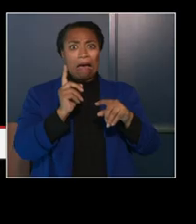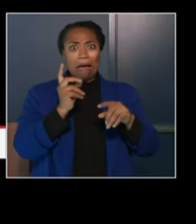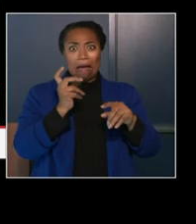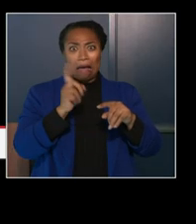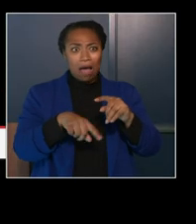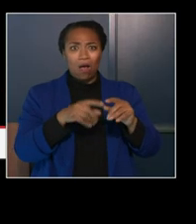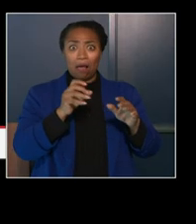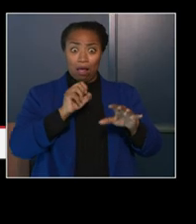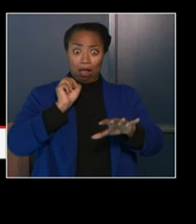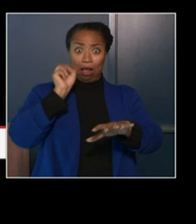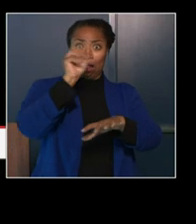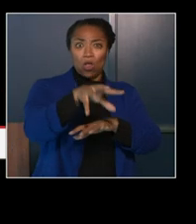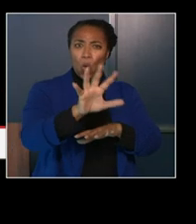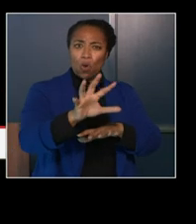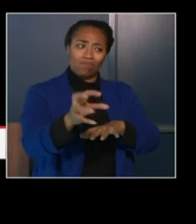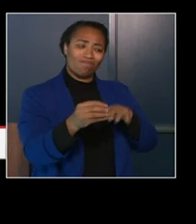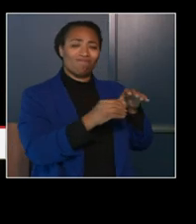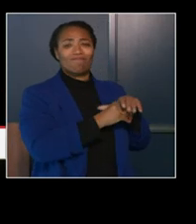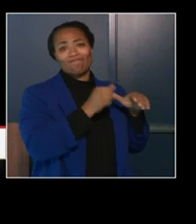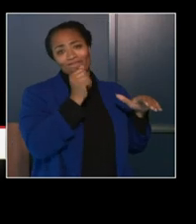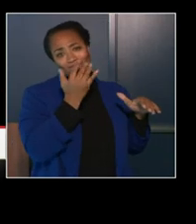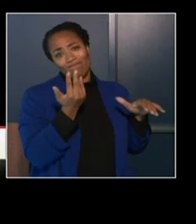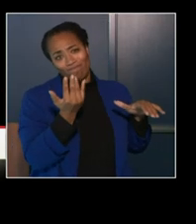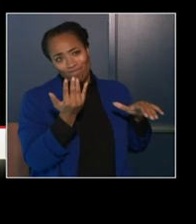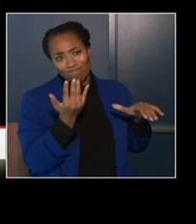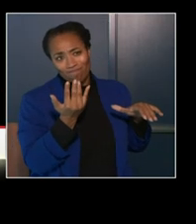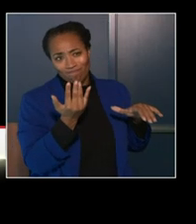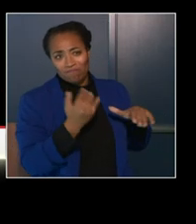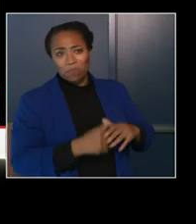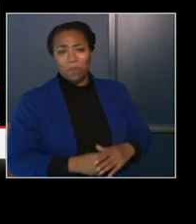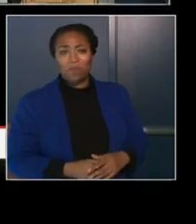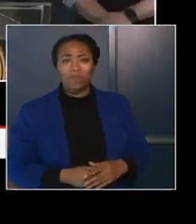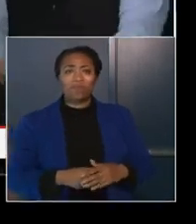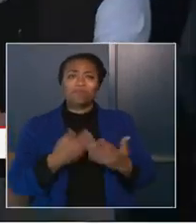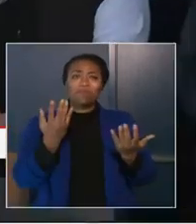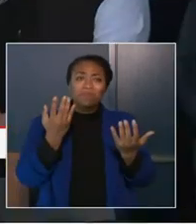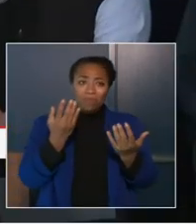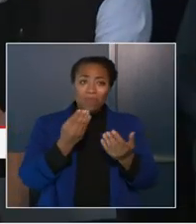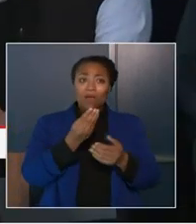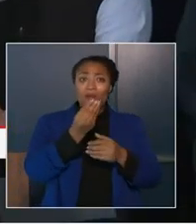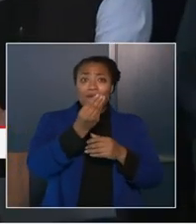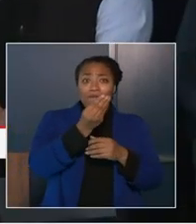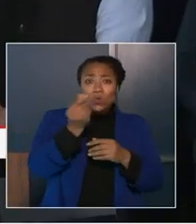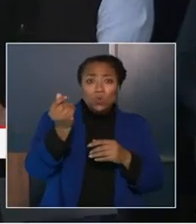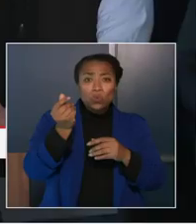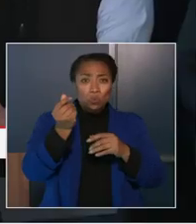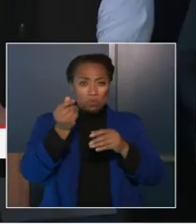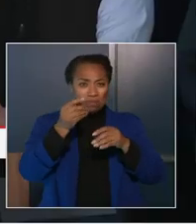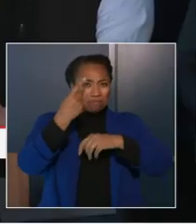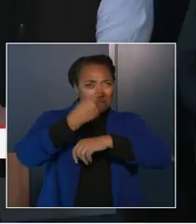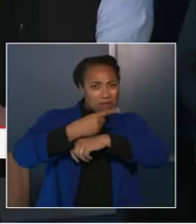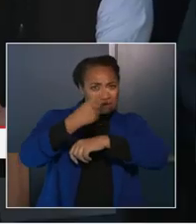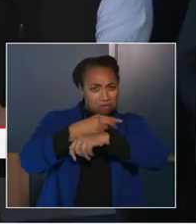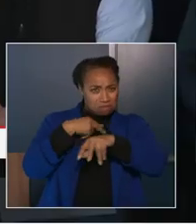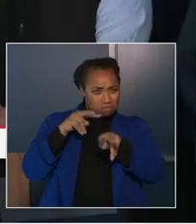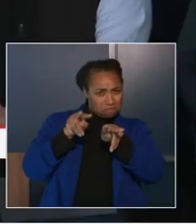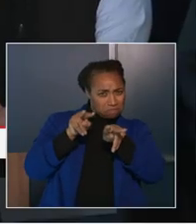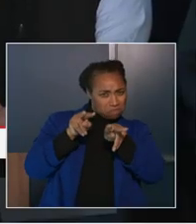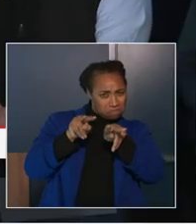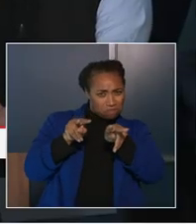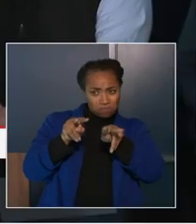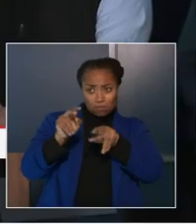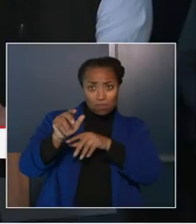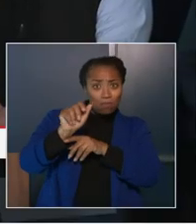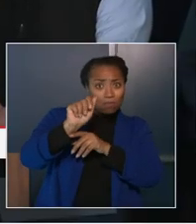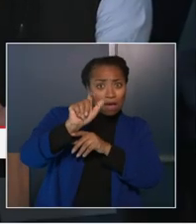days, we have been salting the alleys in which we plan to go down for Monday and Tuesday. But because of the hazard and the